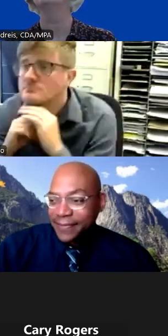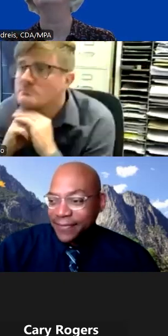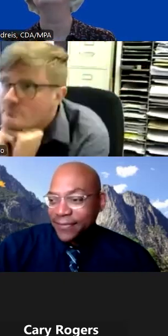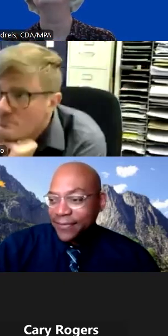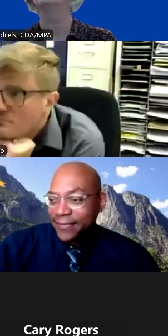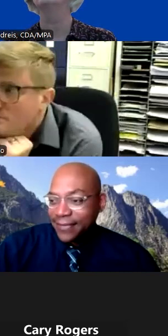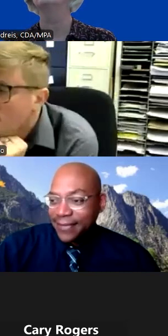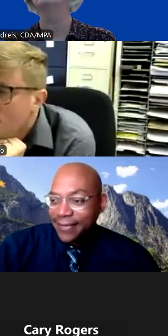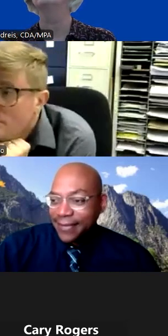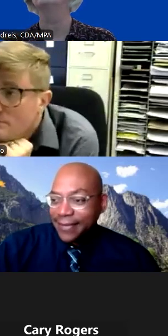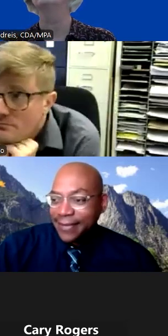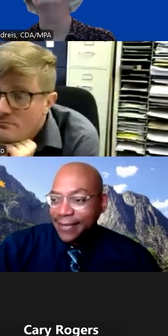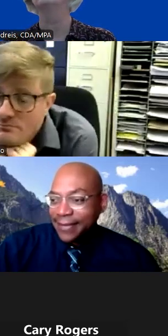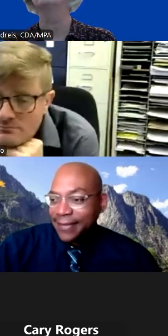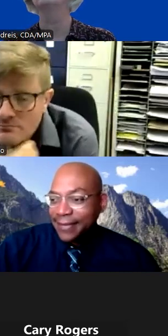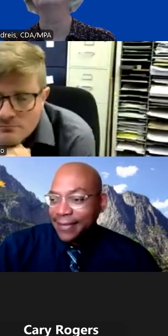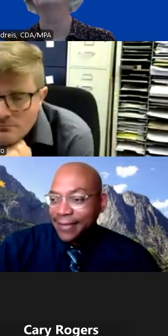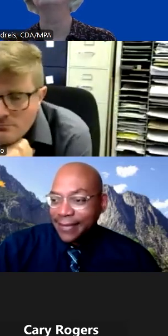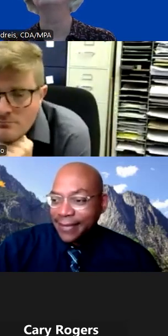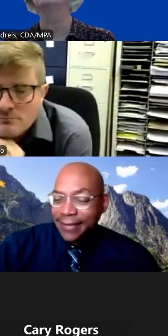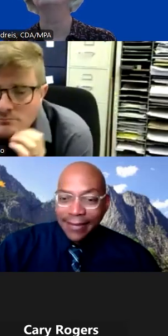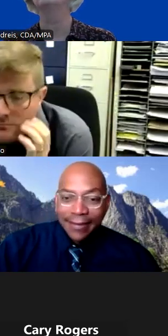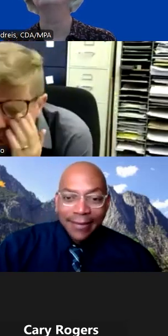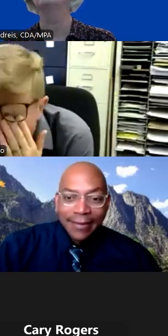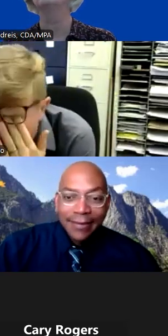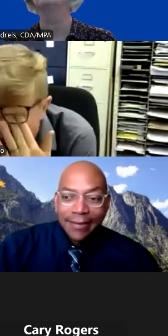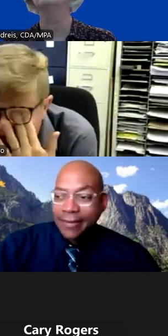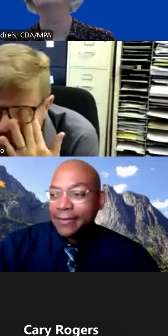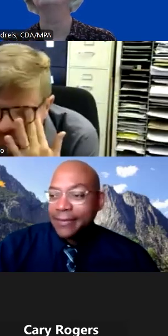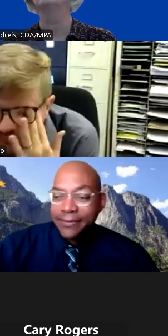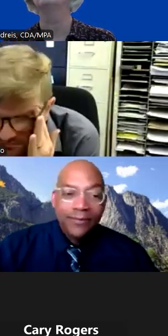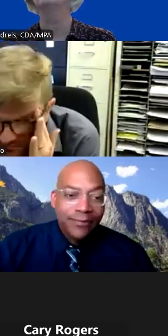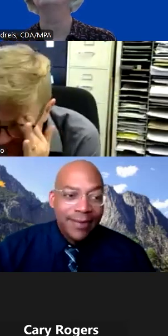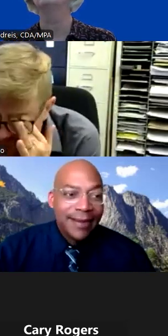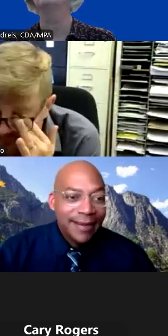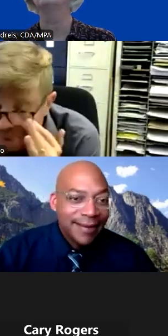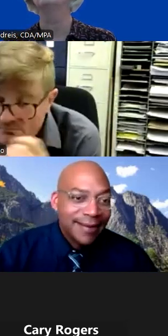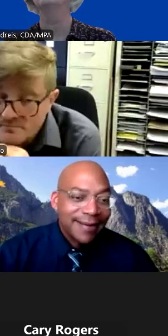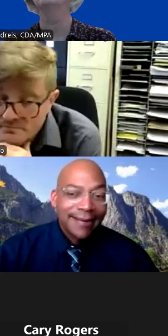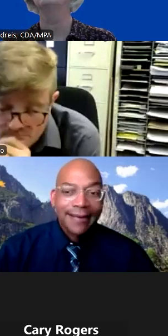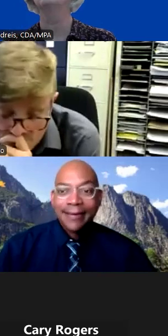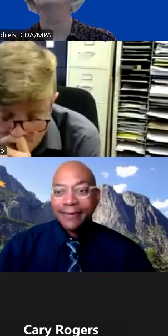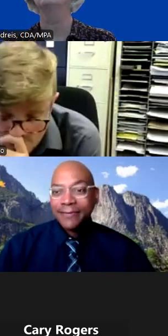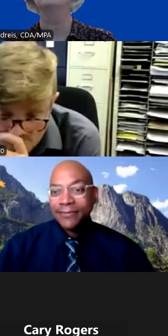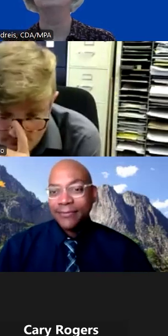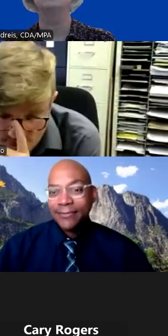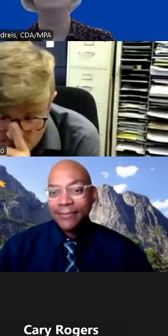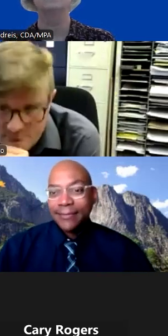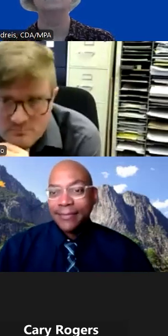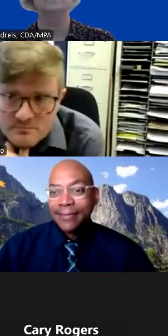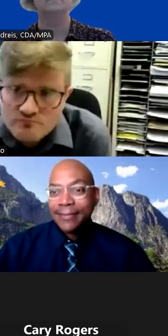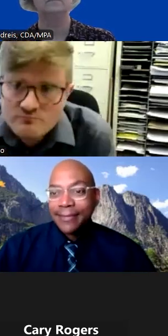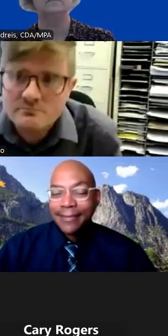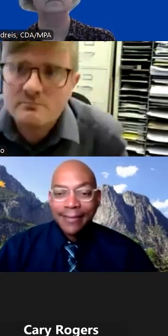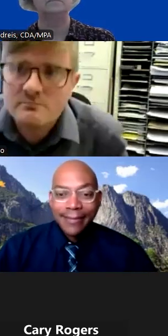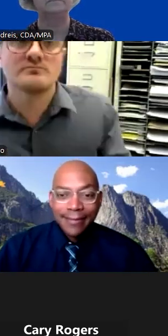out the system, we would continue to do these types of presentations to a variety of different provider forums to make